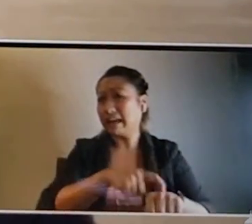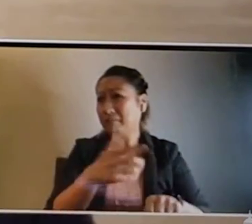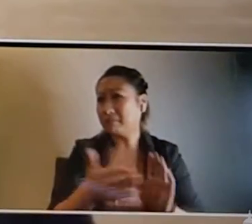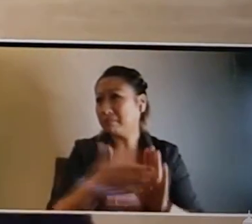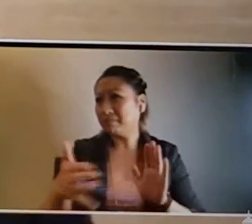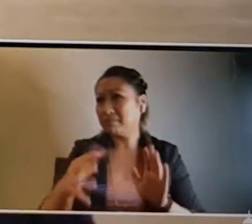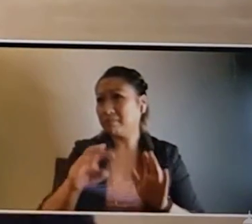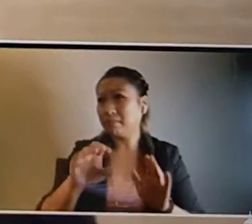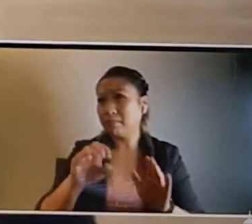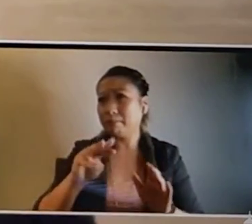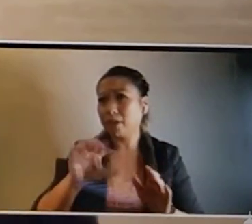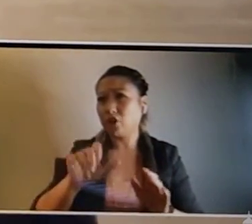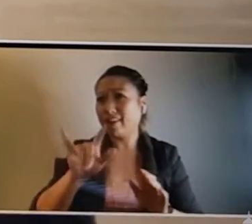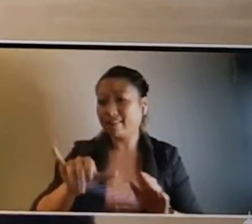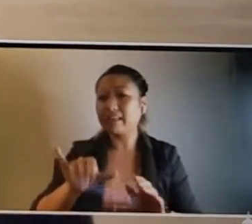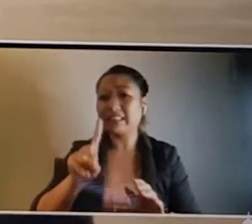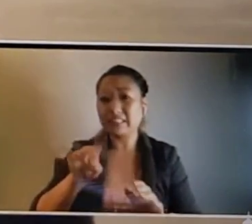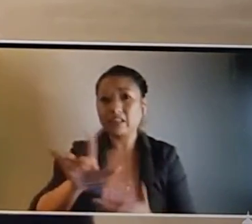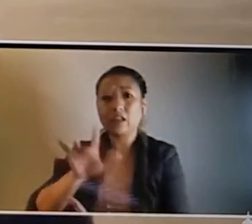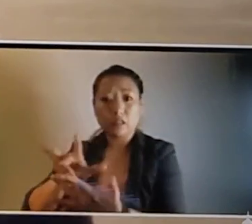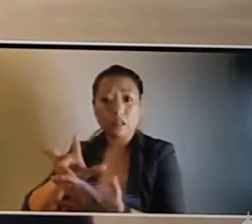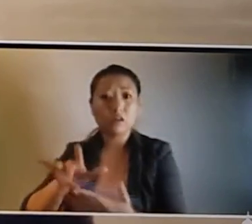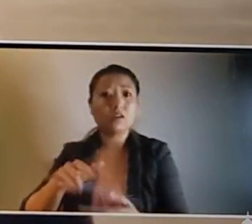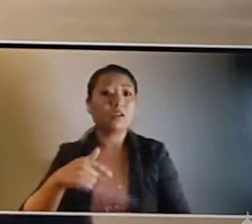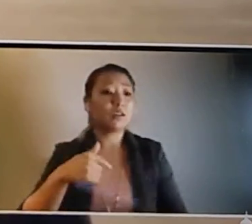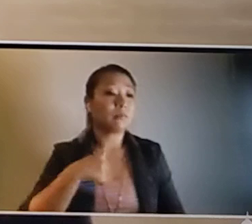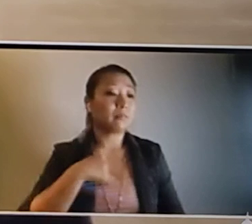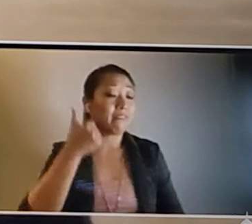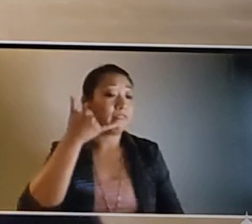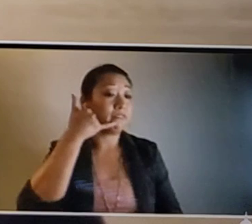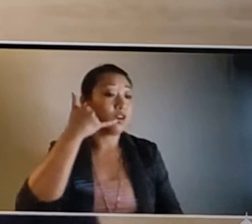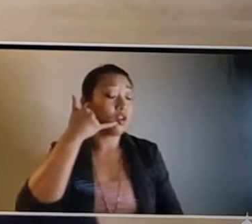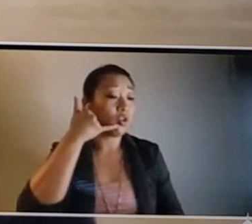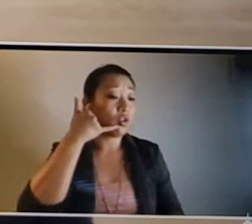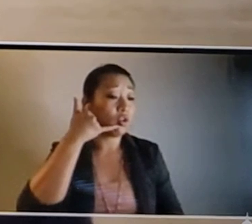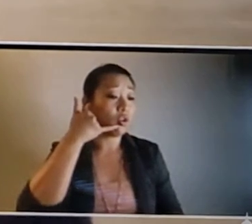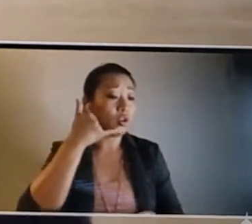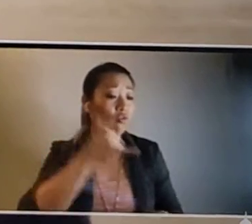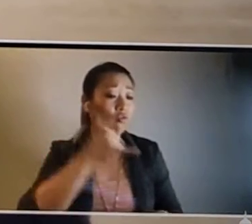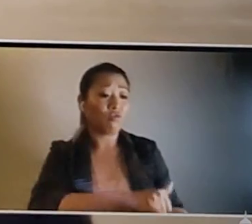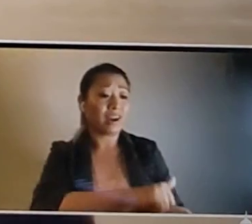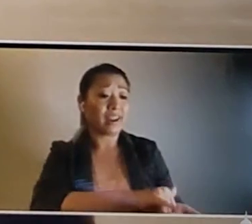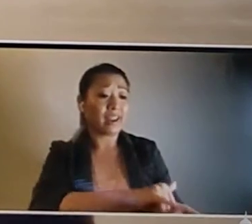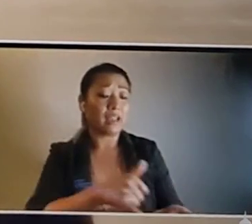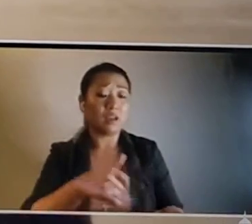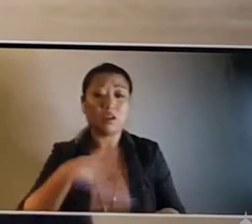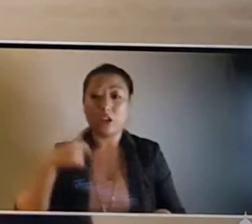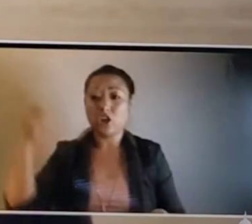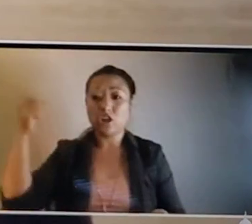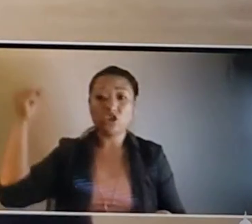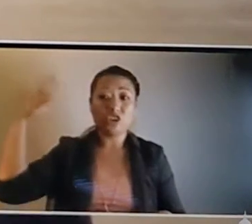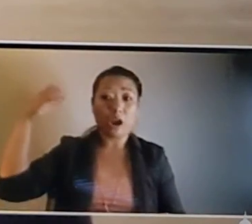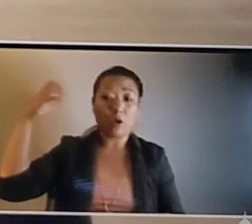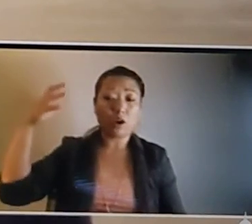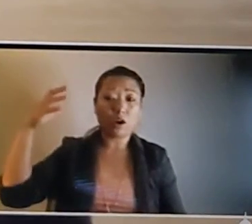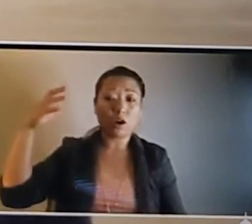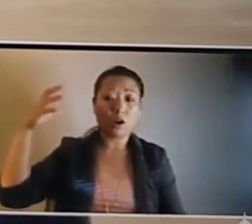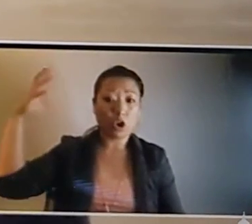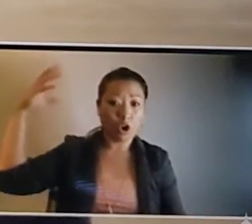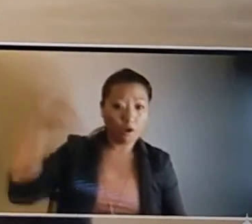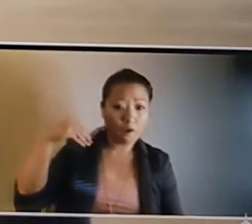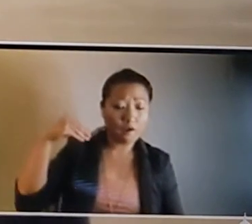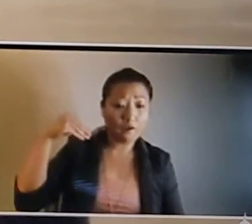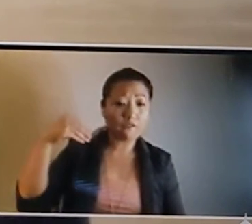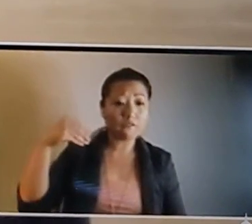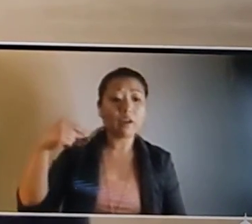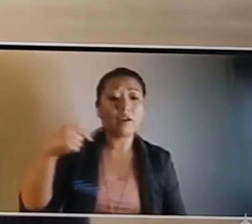Heard my phone ringing, turned the shower off, saw it was Leader McCarthy, who I had a good relationship with. He told me it was getting really ugly over at the